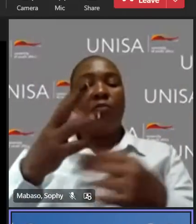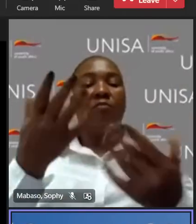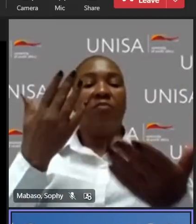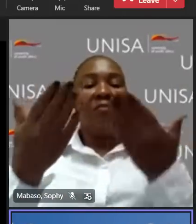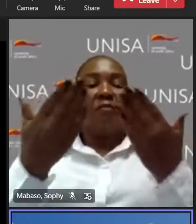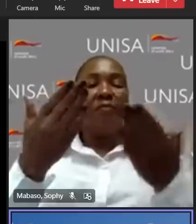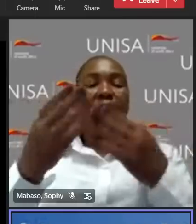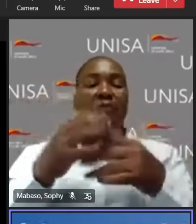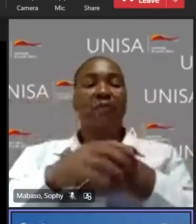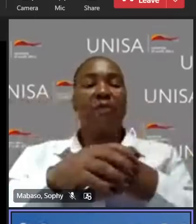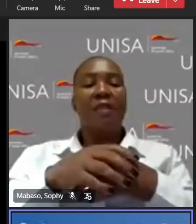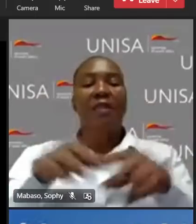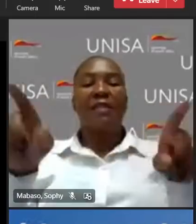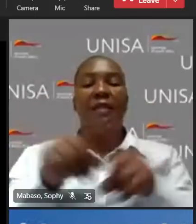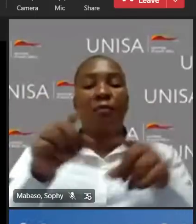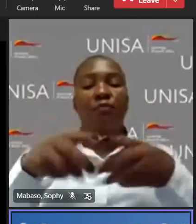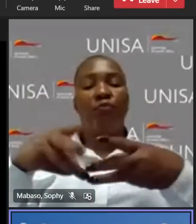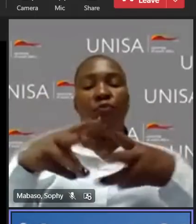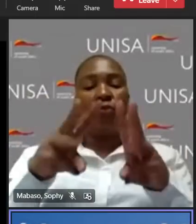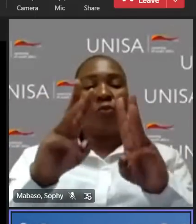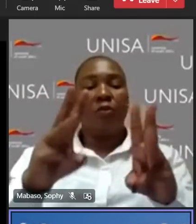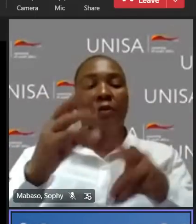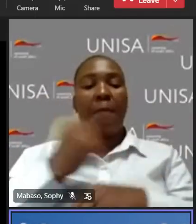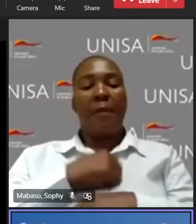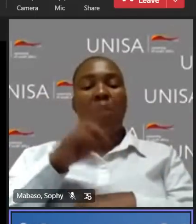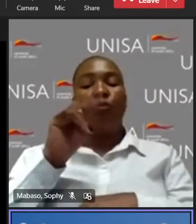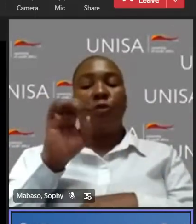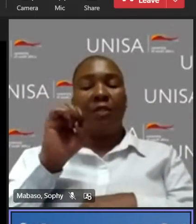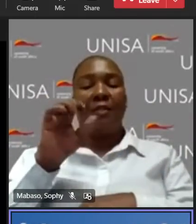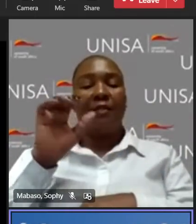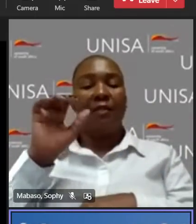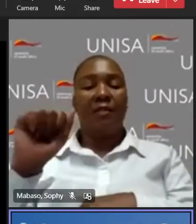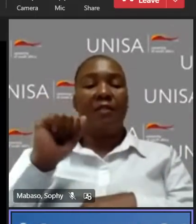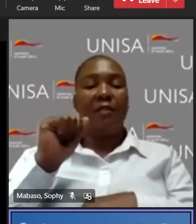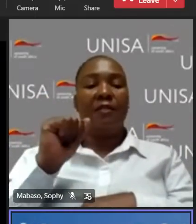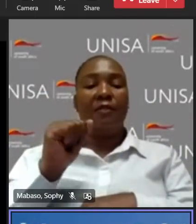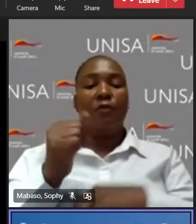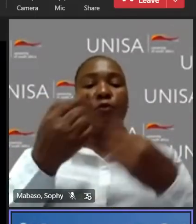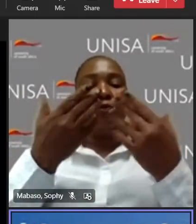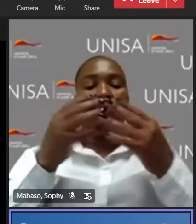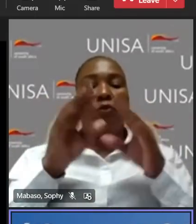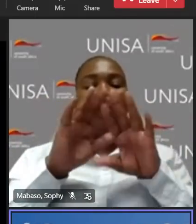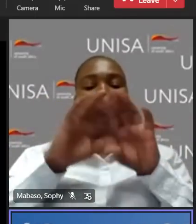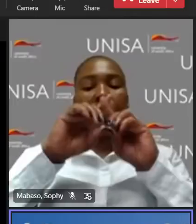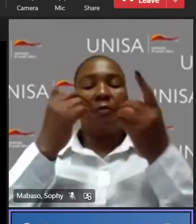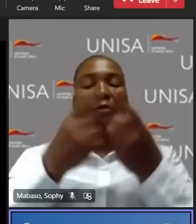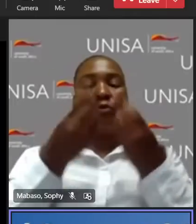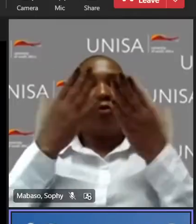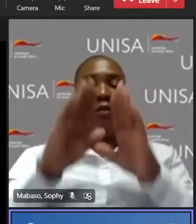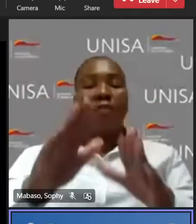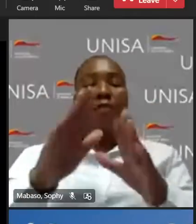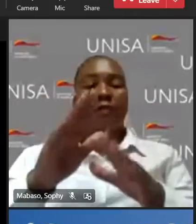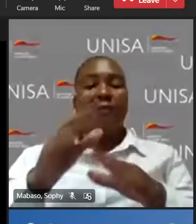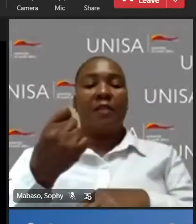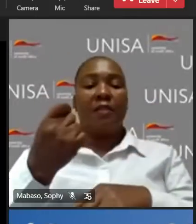the same route. It's MyUnisa student funding also, and they will find bursaries.